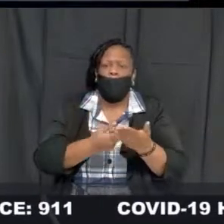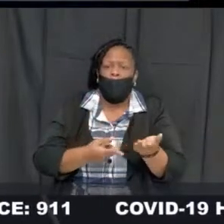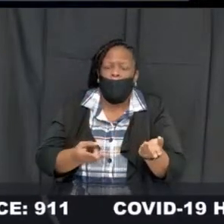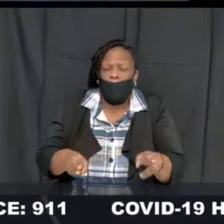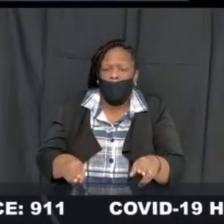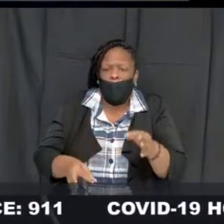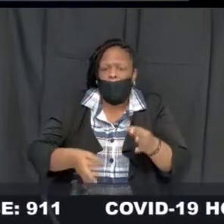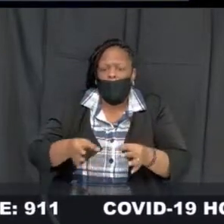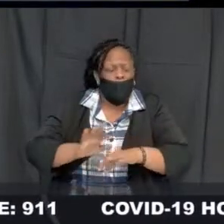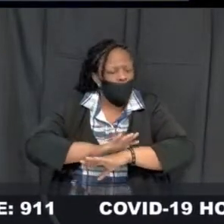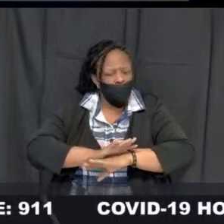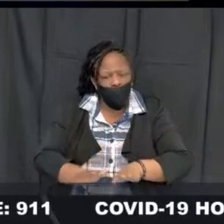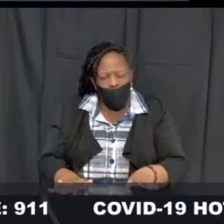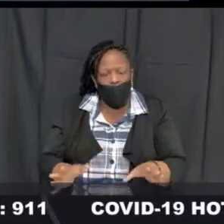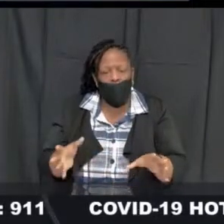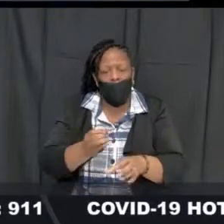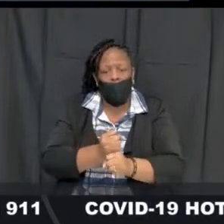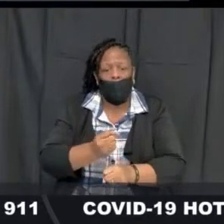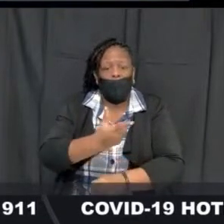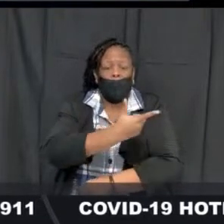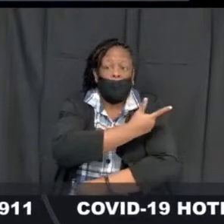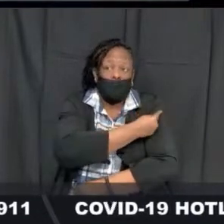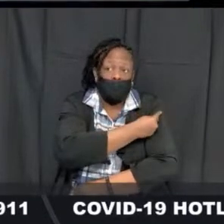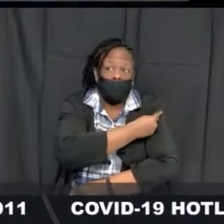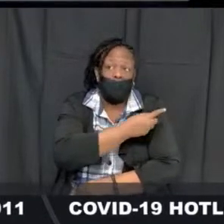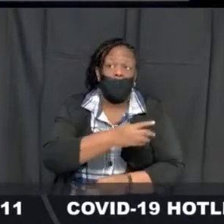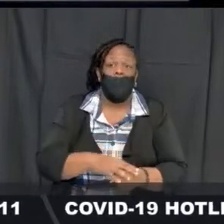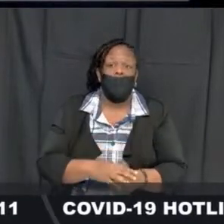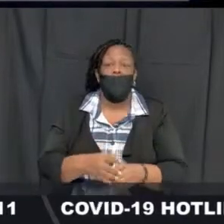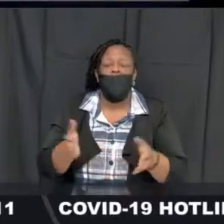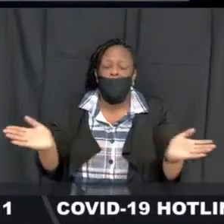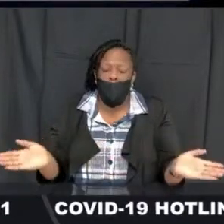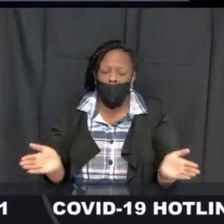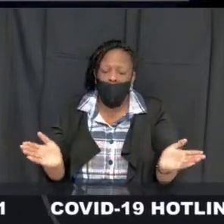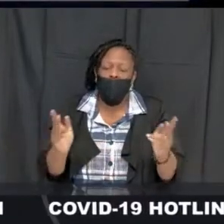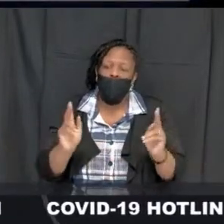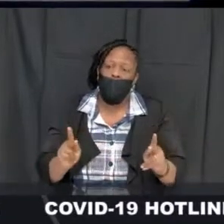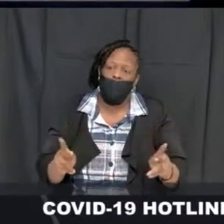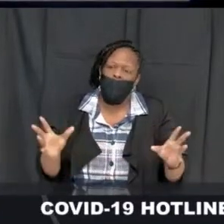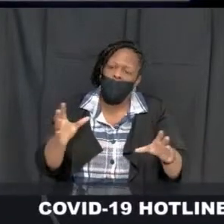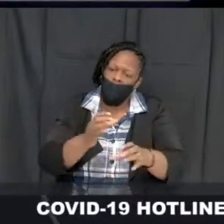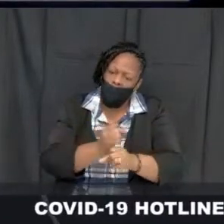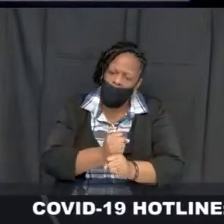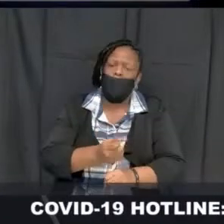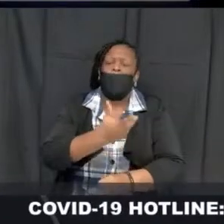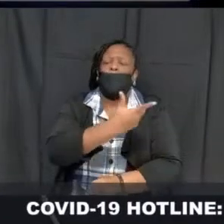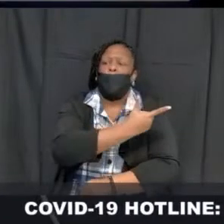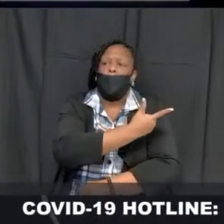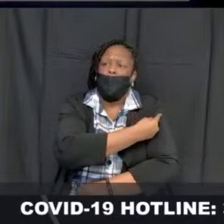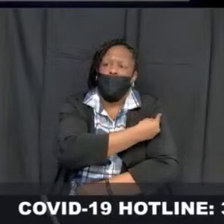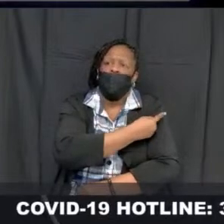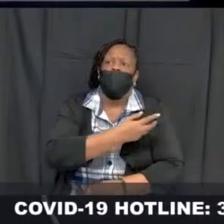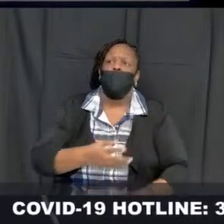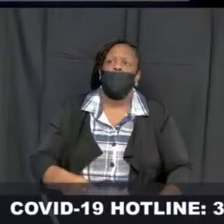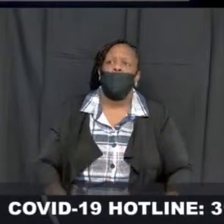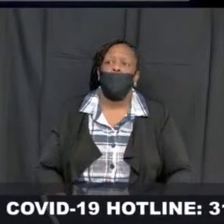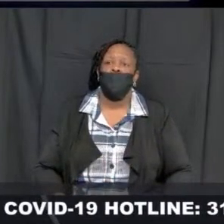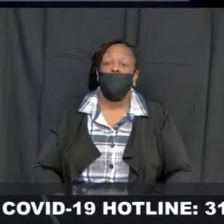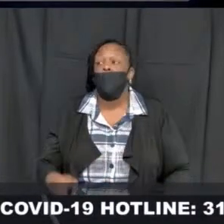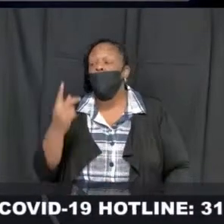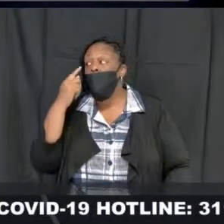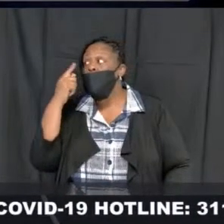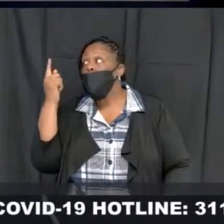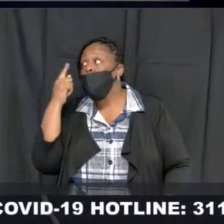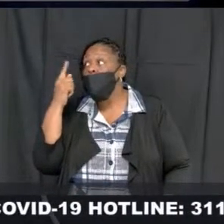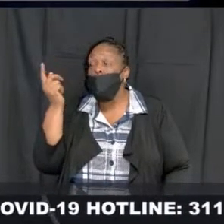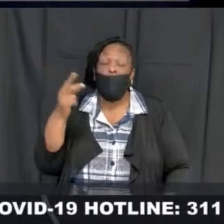health, and they must be encouraged by all influential agencies to take it. If they need convincing, they should look at the experience of other